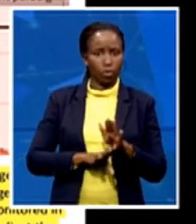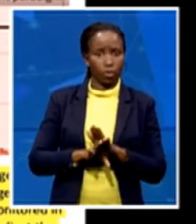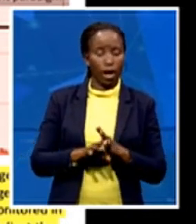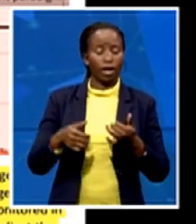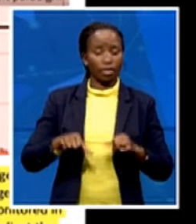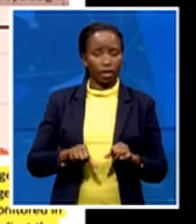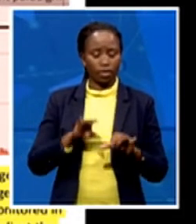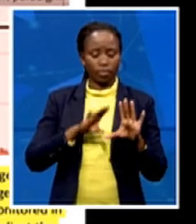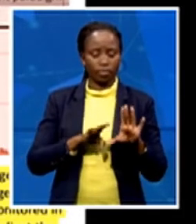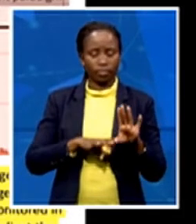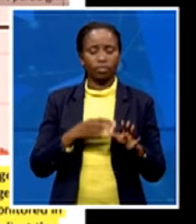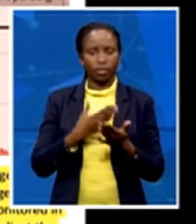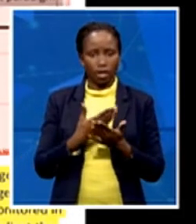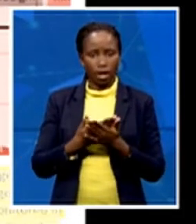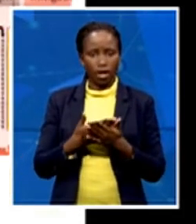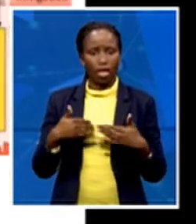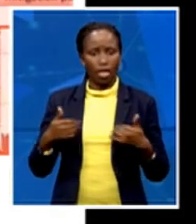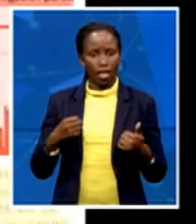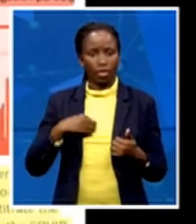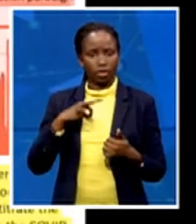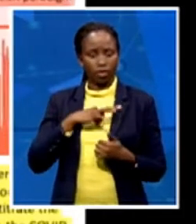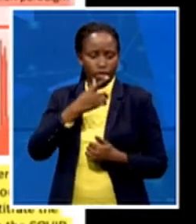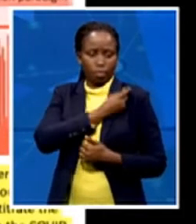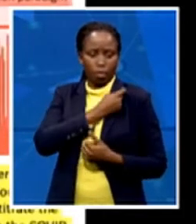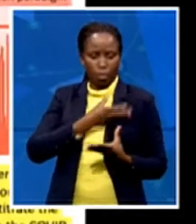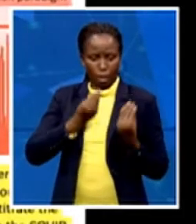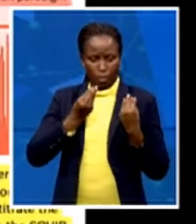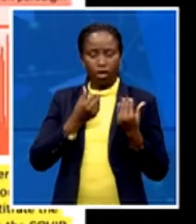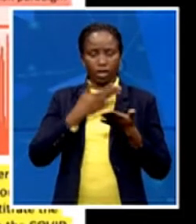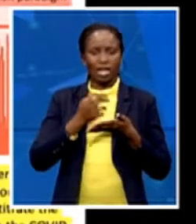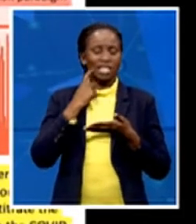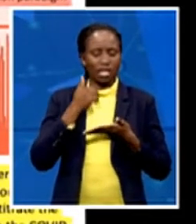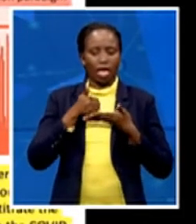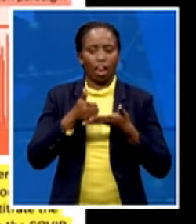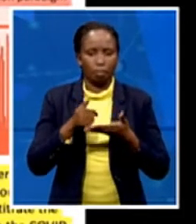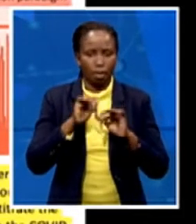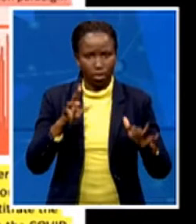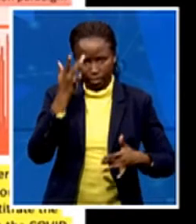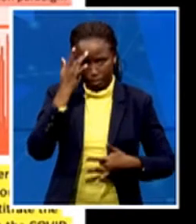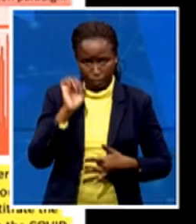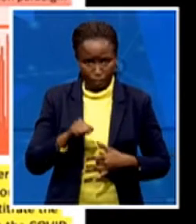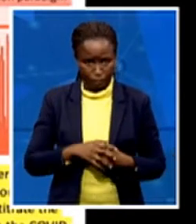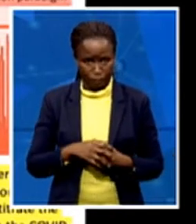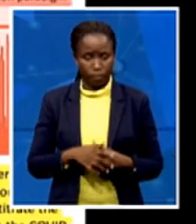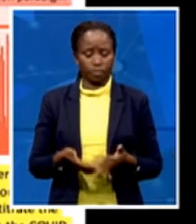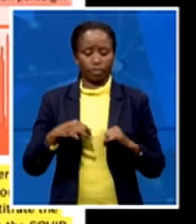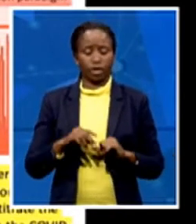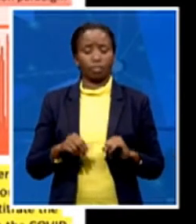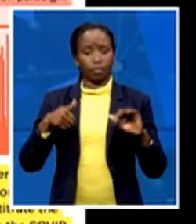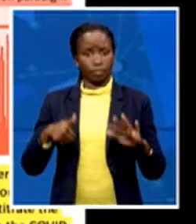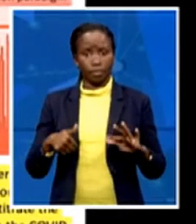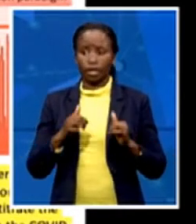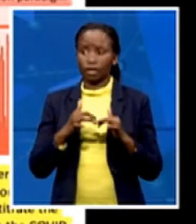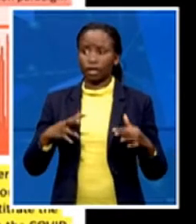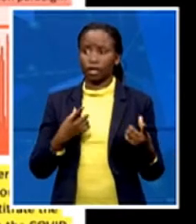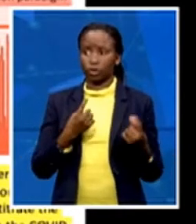to be able to cope with what's coming. When we go into this acceleration, what starts happening is our hospital capacity for COVID needs to